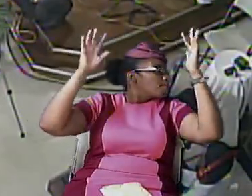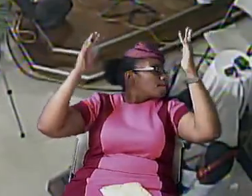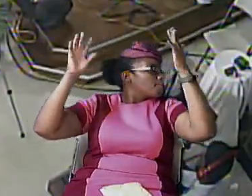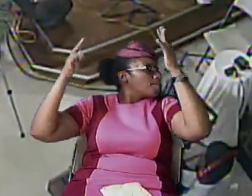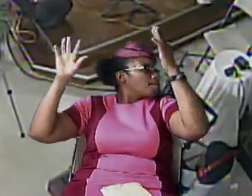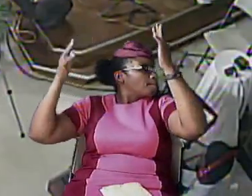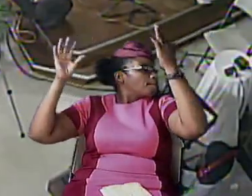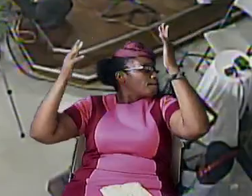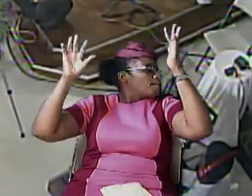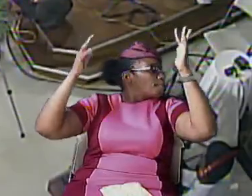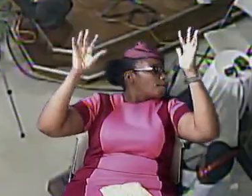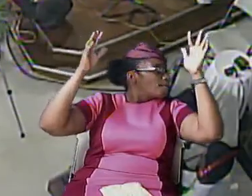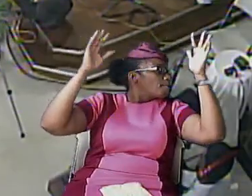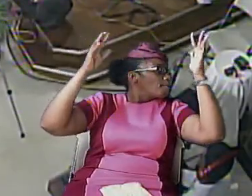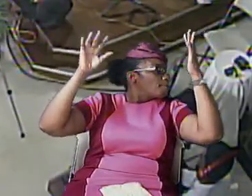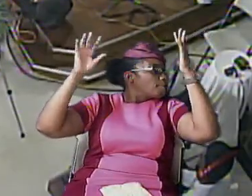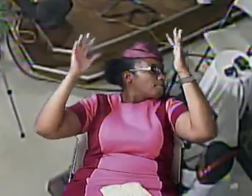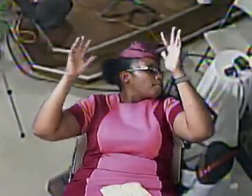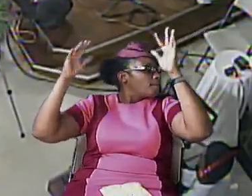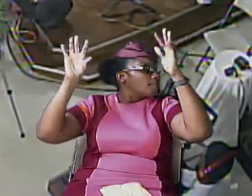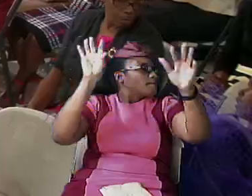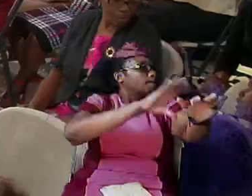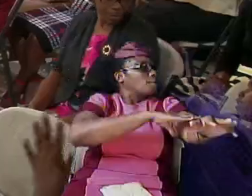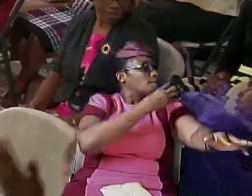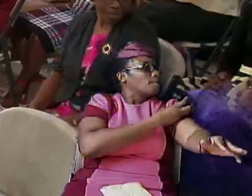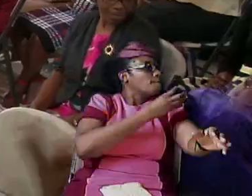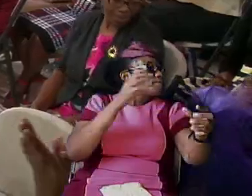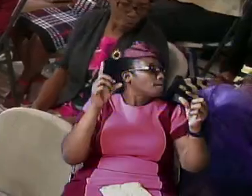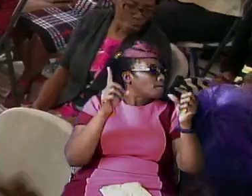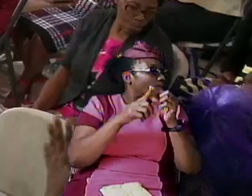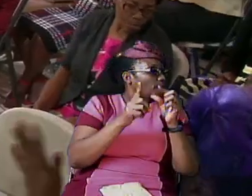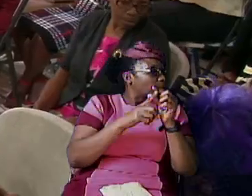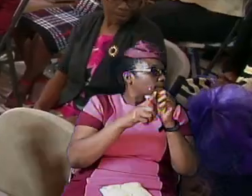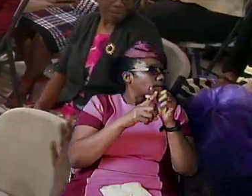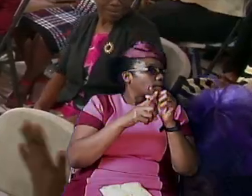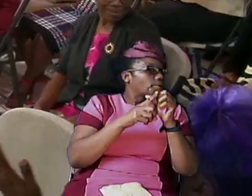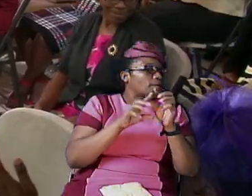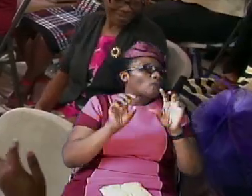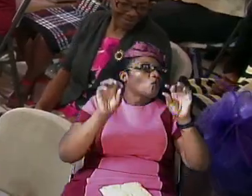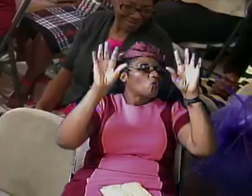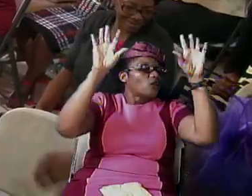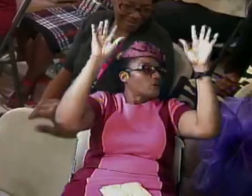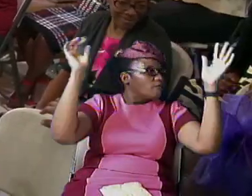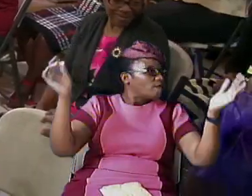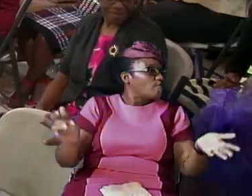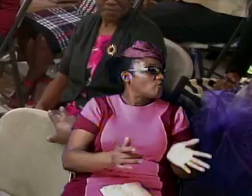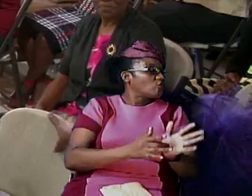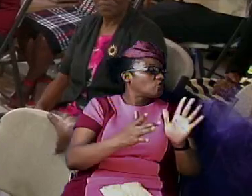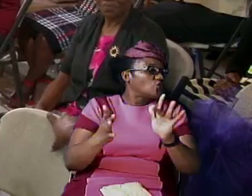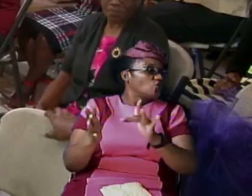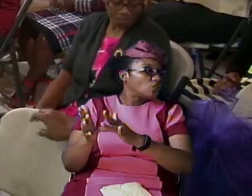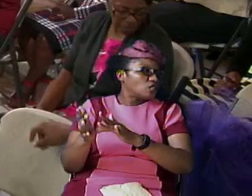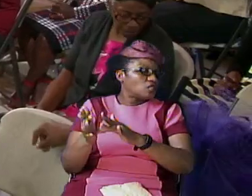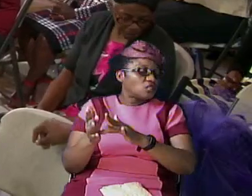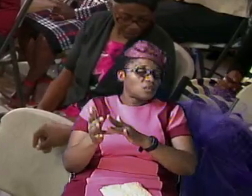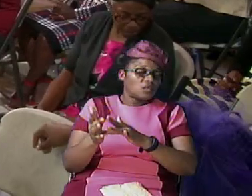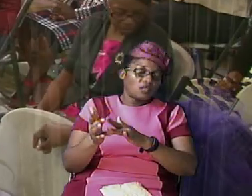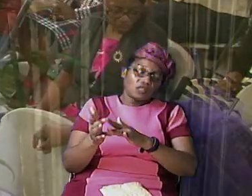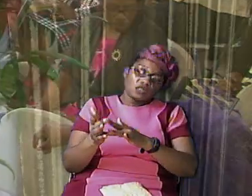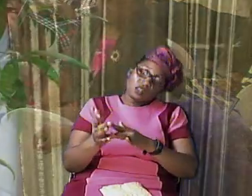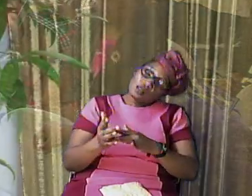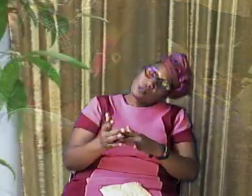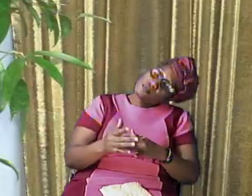for the word. Powerful word. Wonderful Jesus. I take my seat right